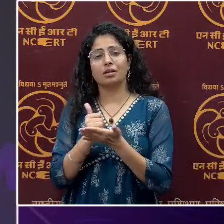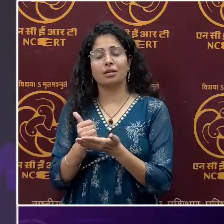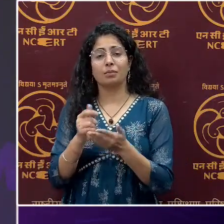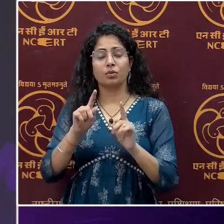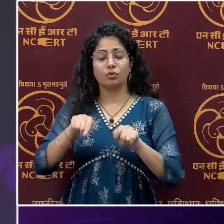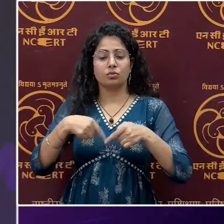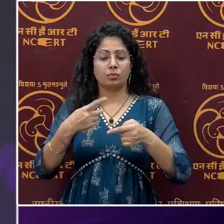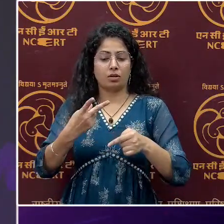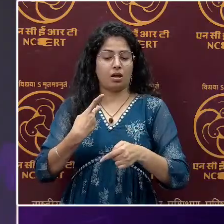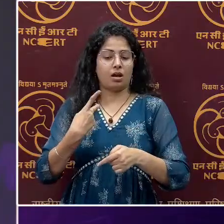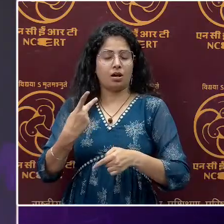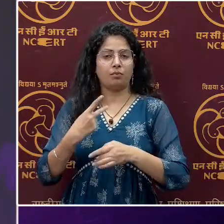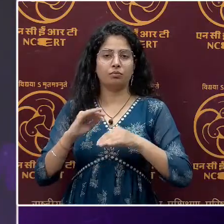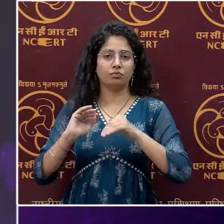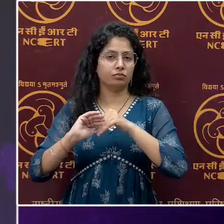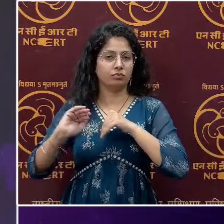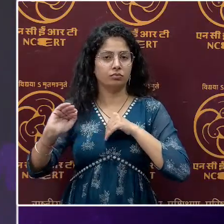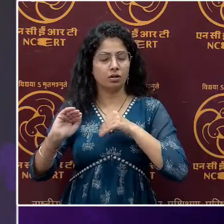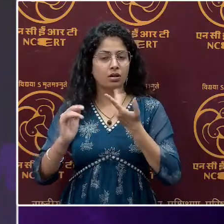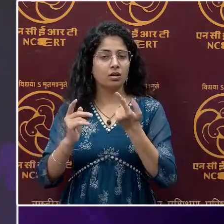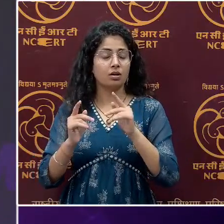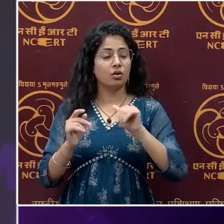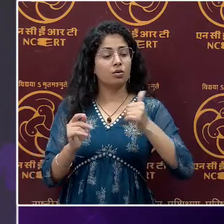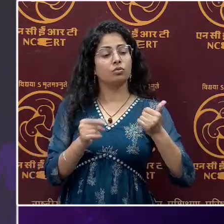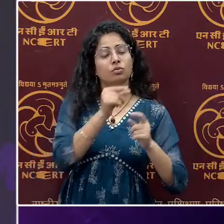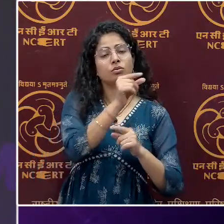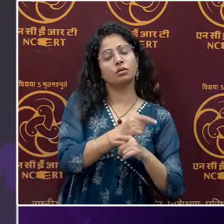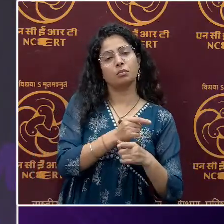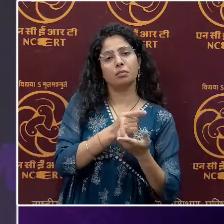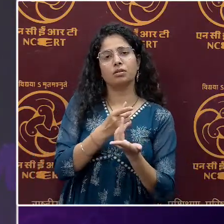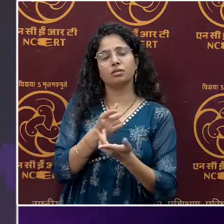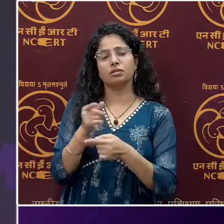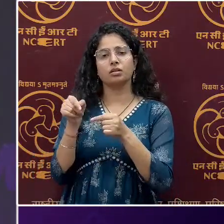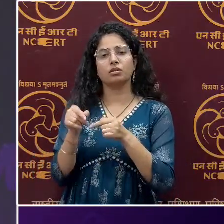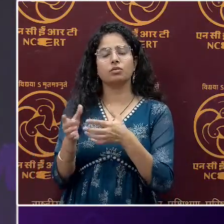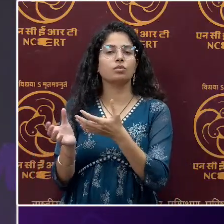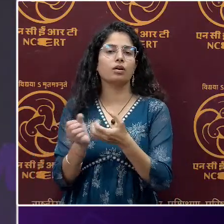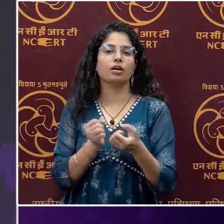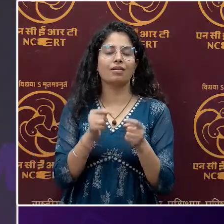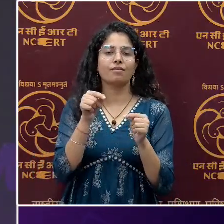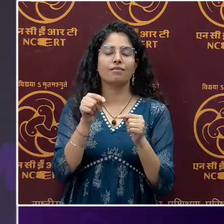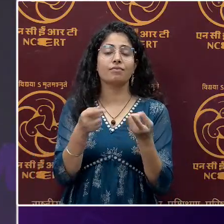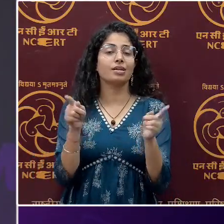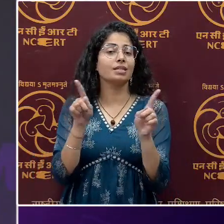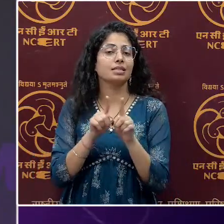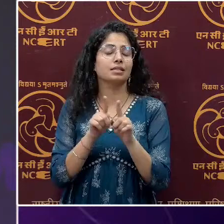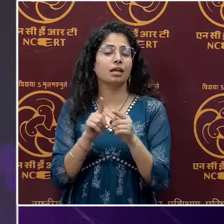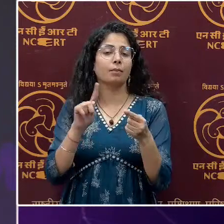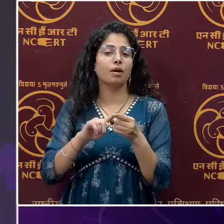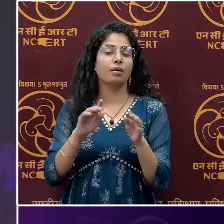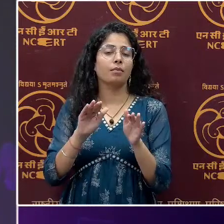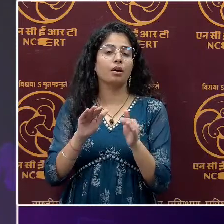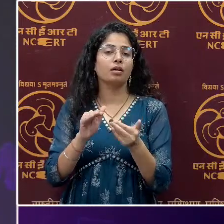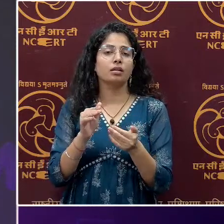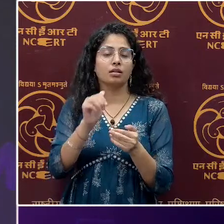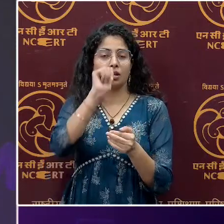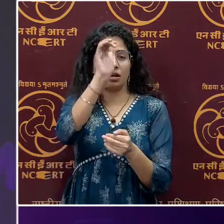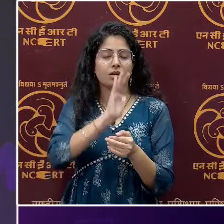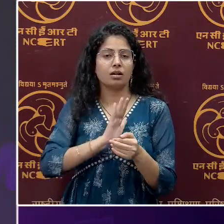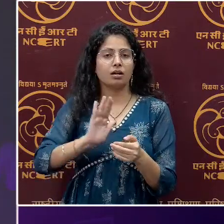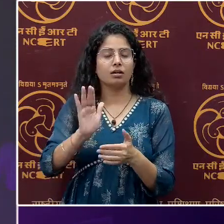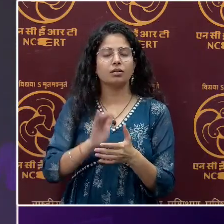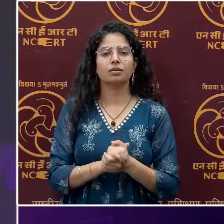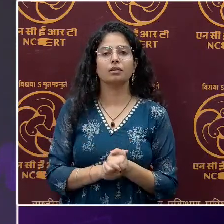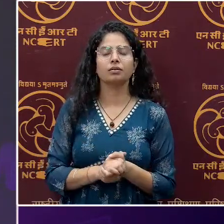you and I will be separated and someone else will have this. Wow. So that's Yes. what happened in India, that Divide and rule happened, divide that's and rule